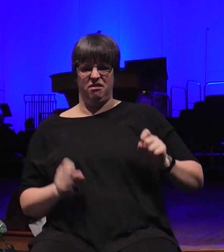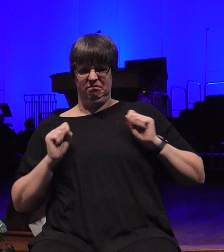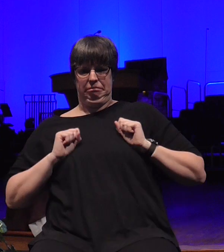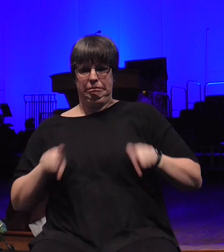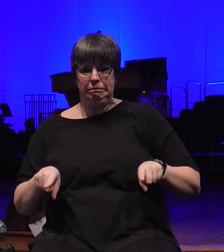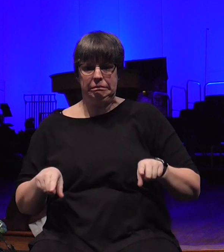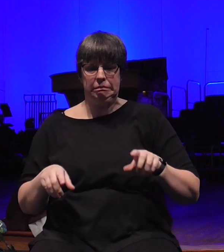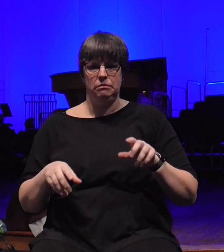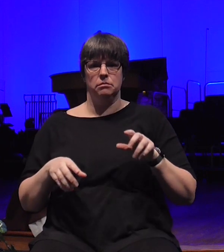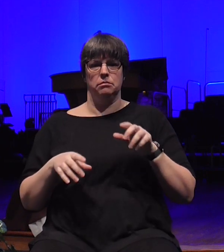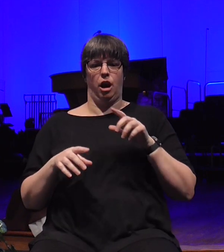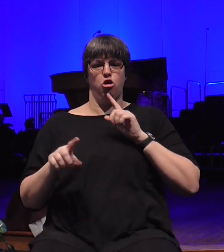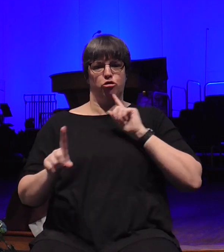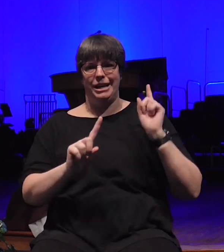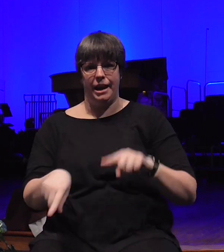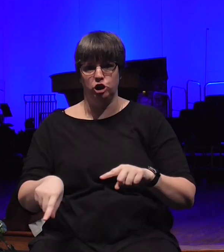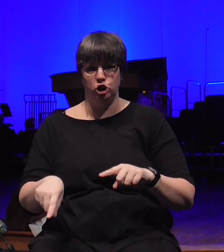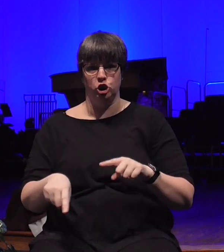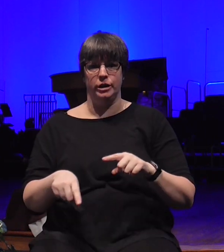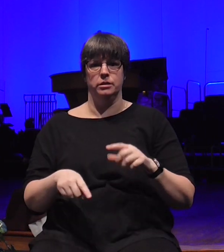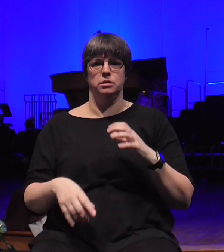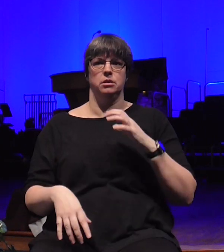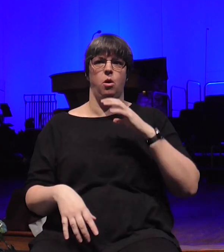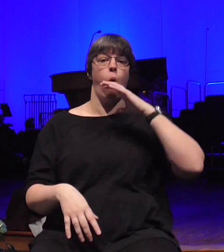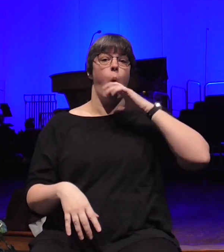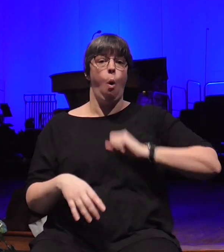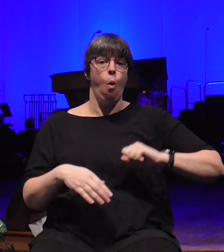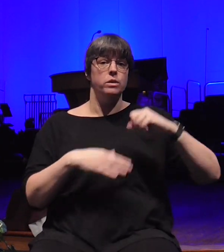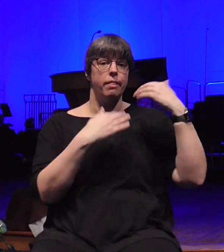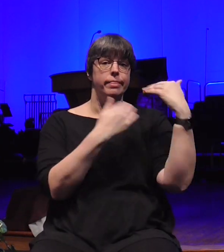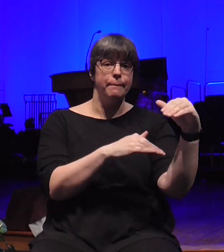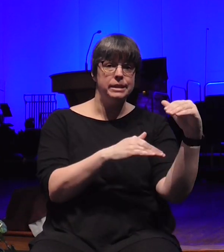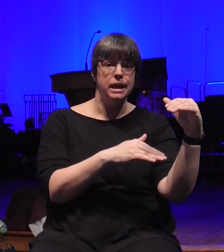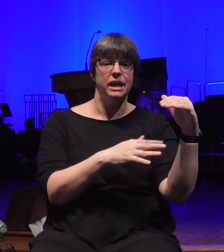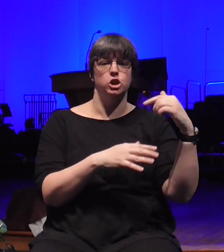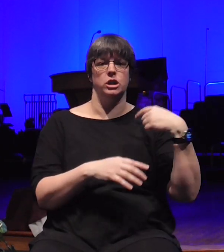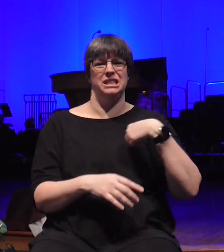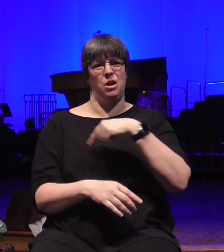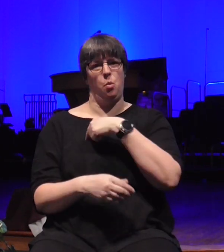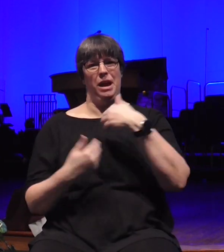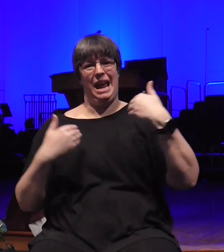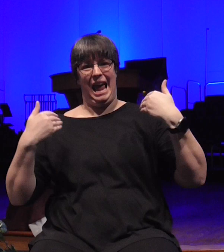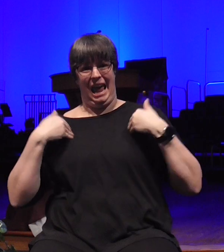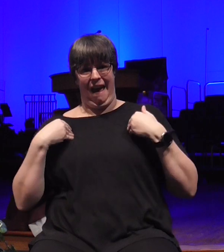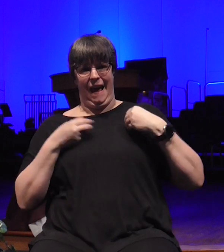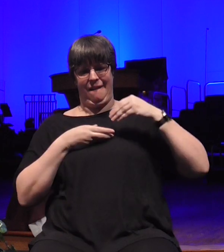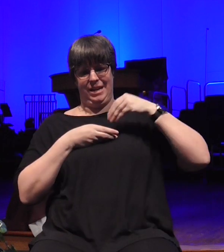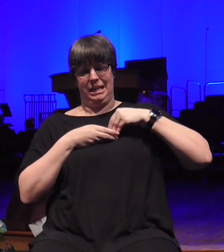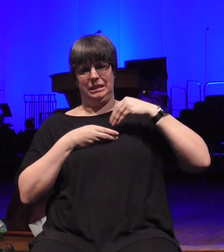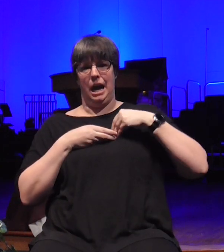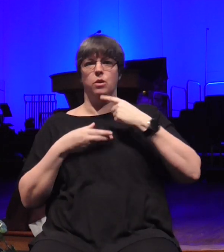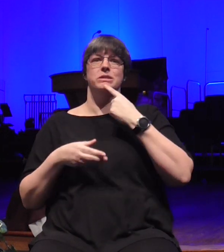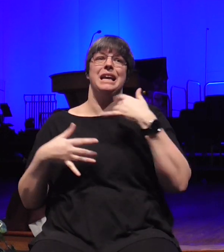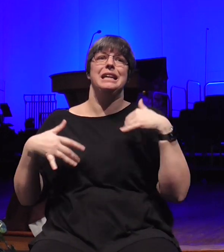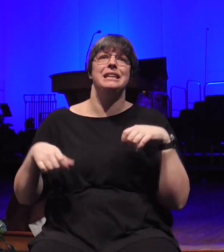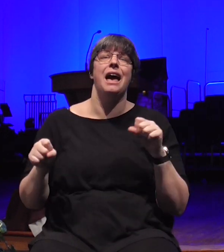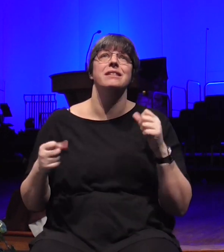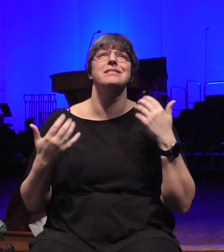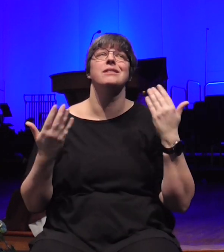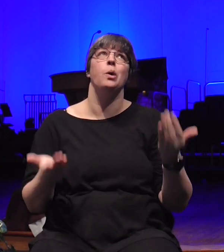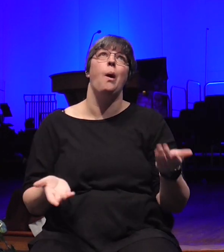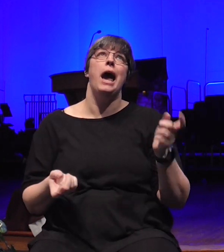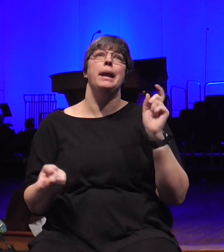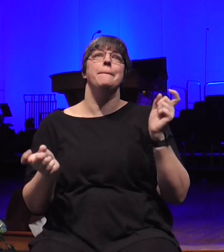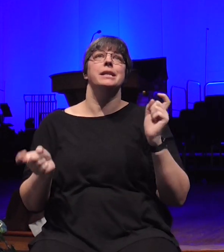to old ideas and limitations that we have stored within. Saying yes to letting people manipulate us